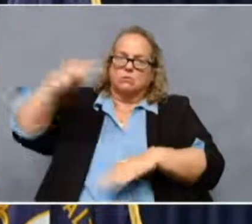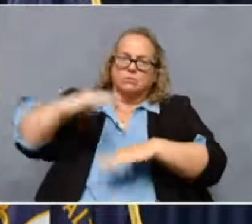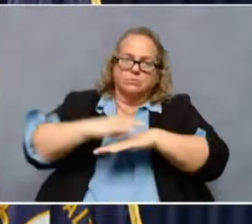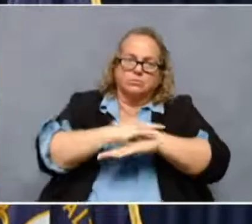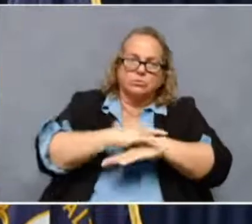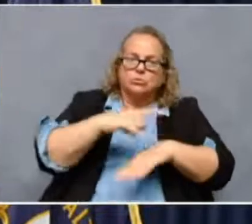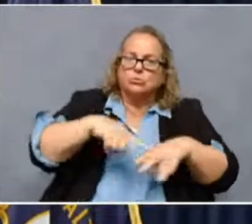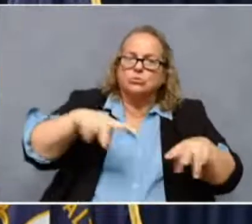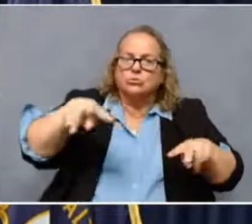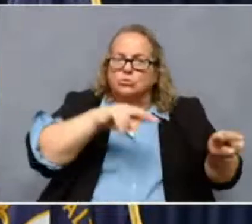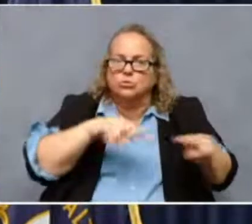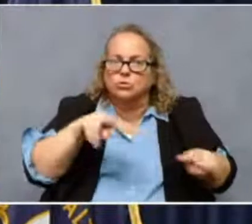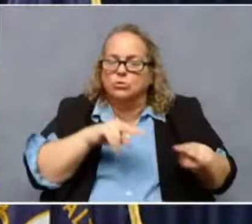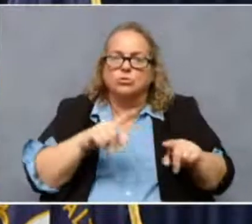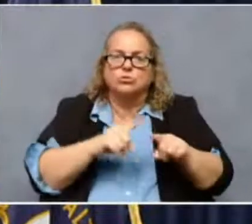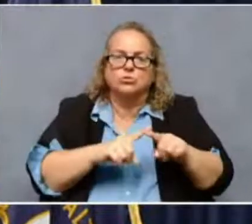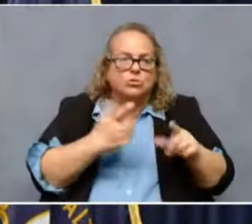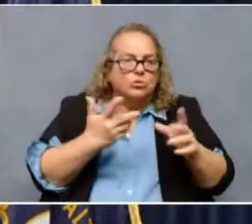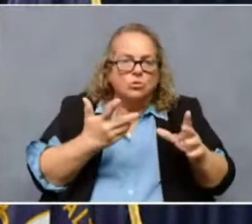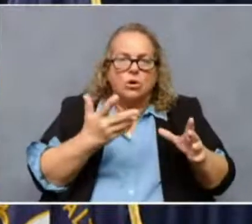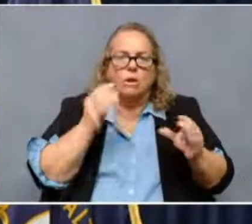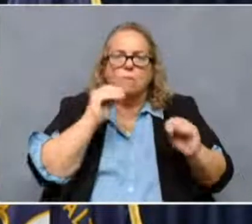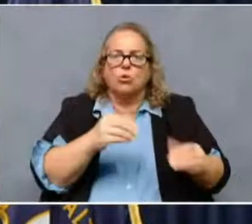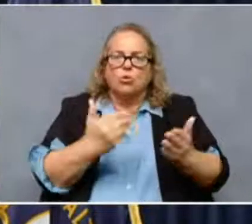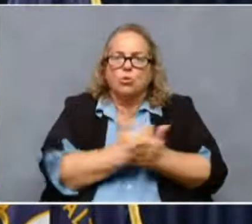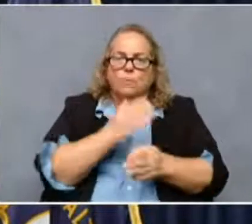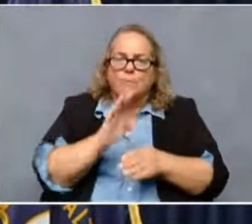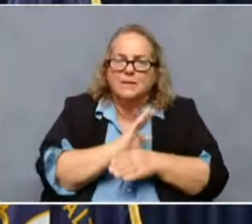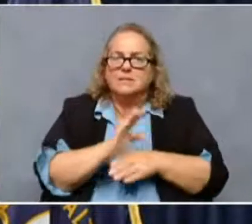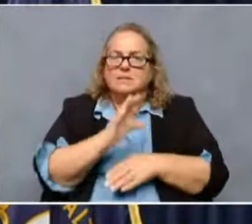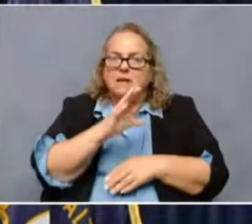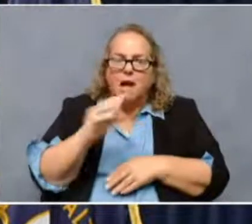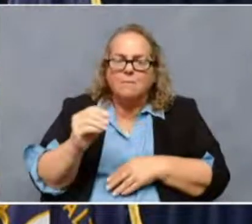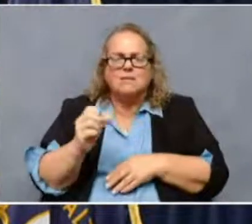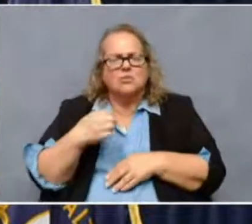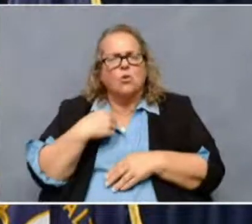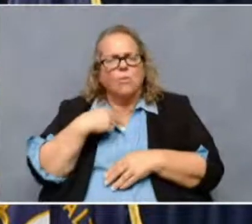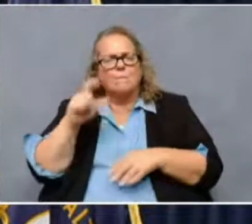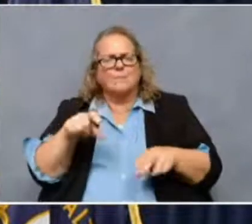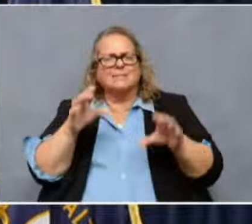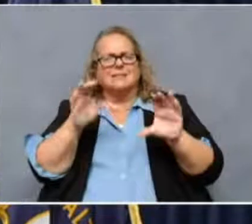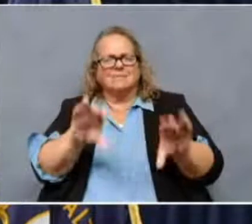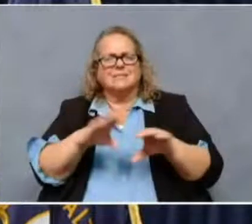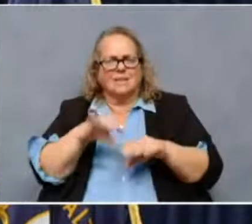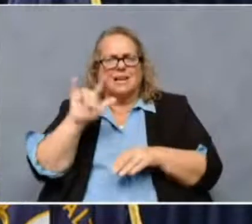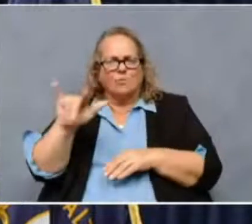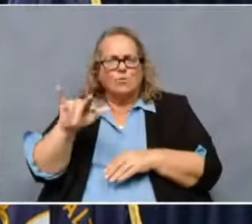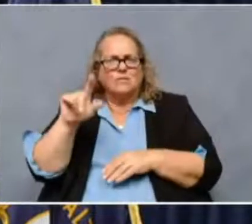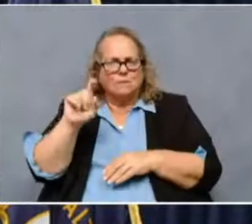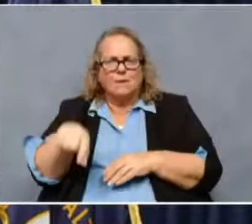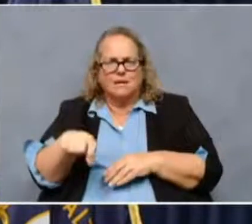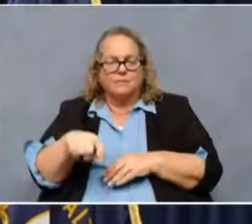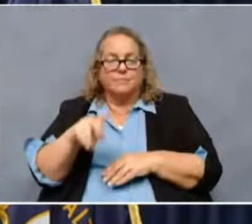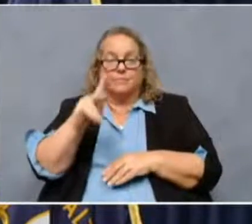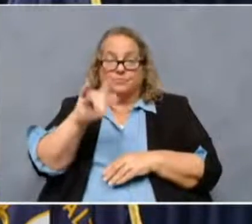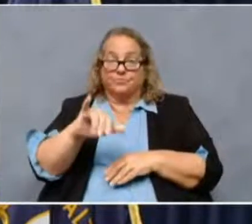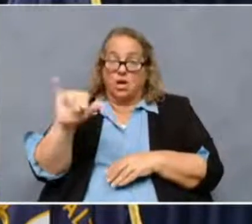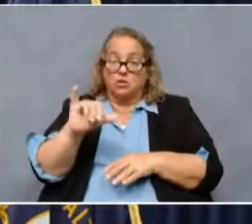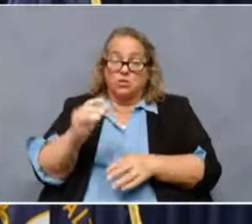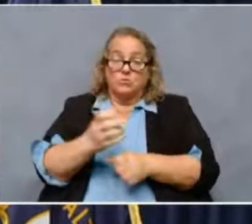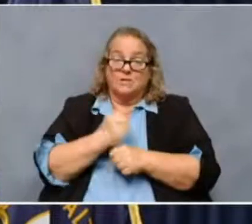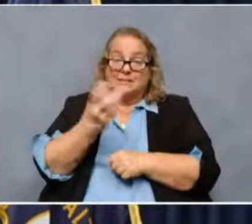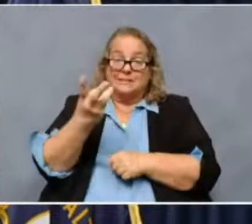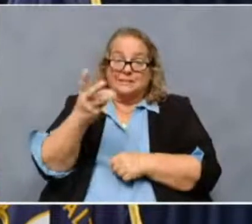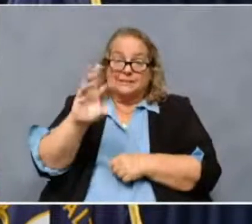to us. And it's important we continue to invest. Kentucky would also receive $69 million